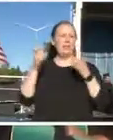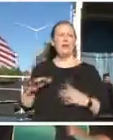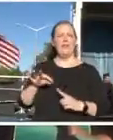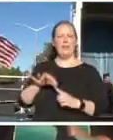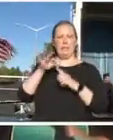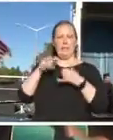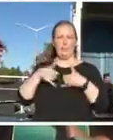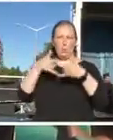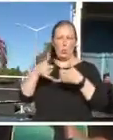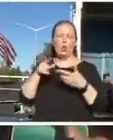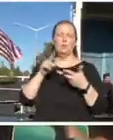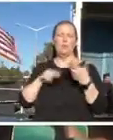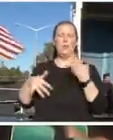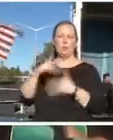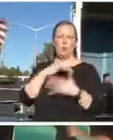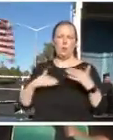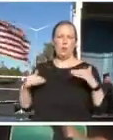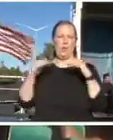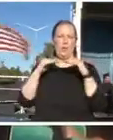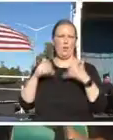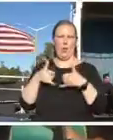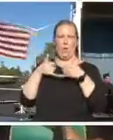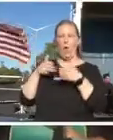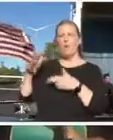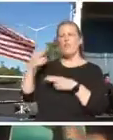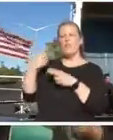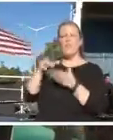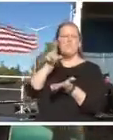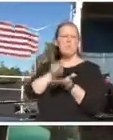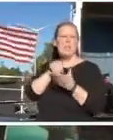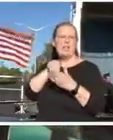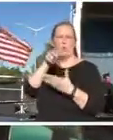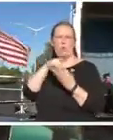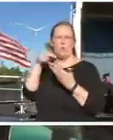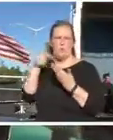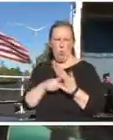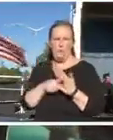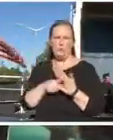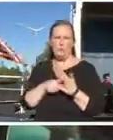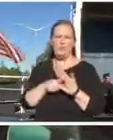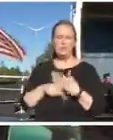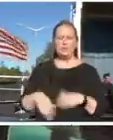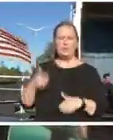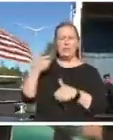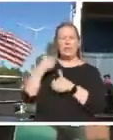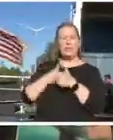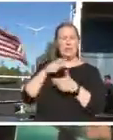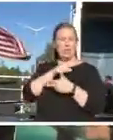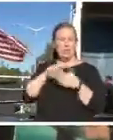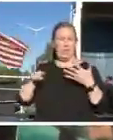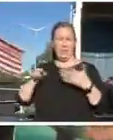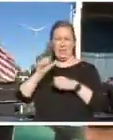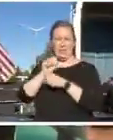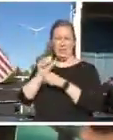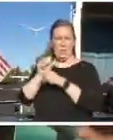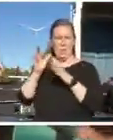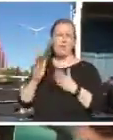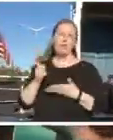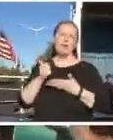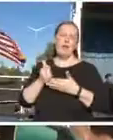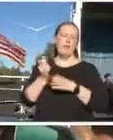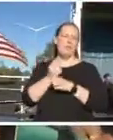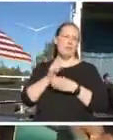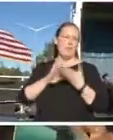the Social Equity Awards. Their names are printed in your programs. Each of these employees helped to make